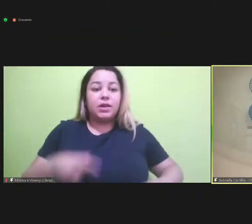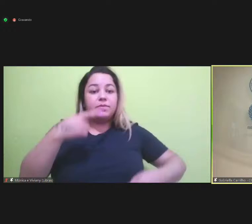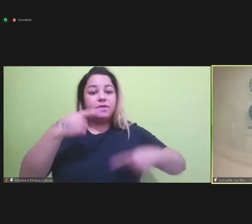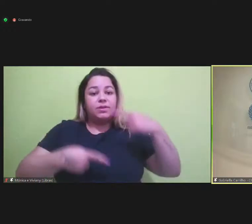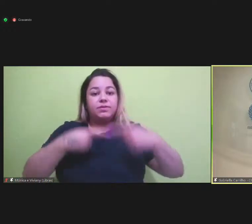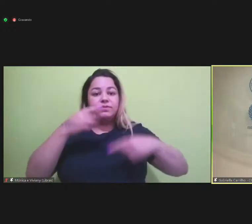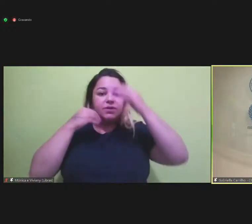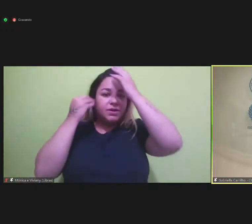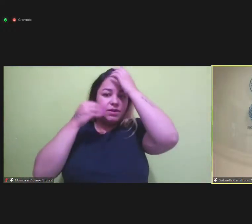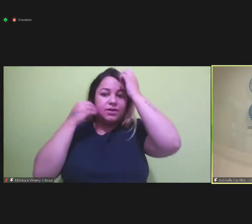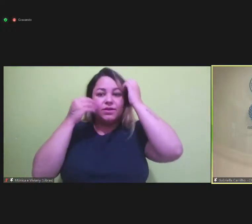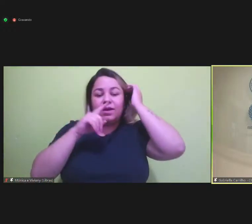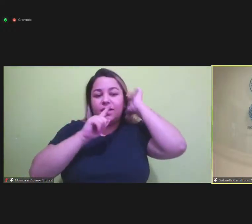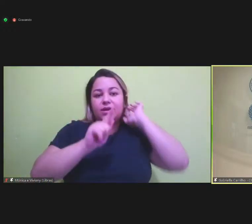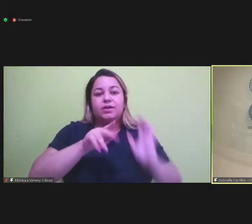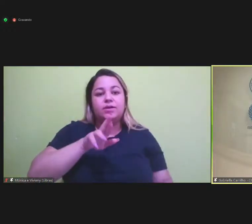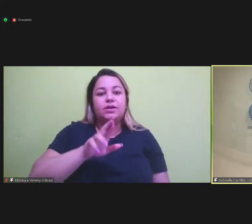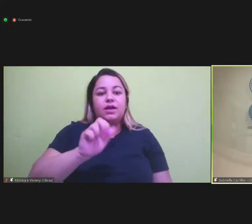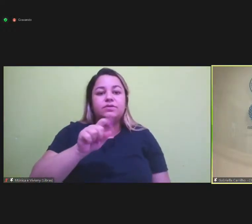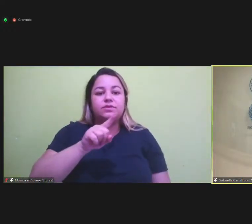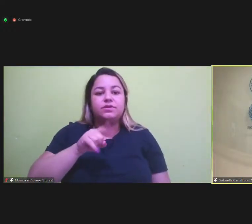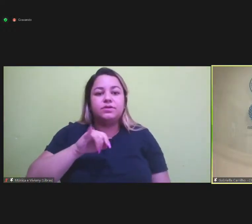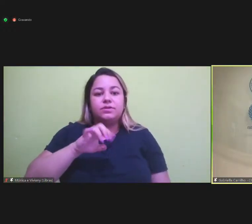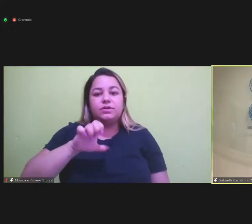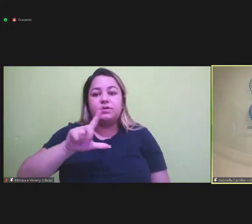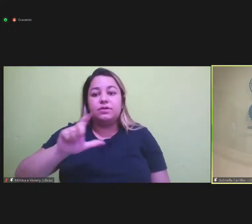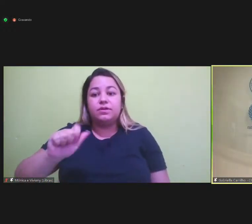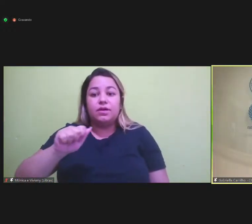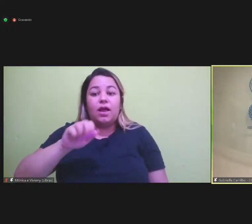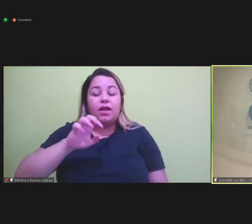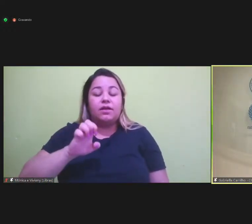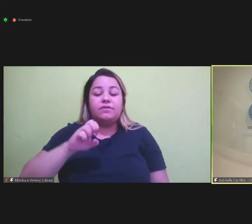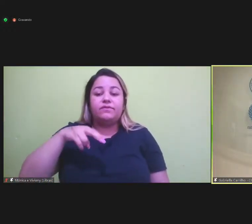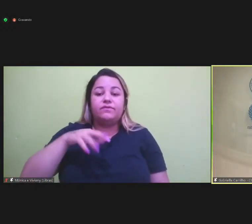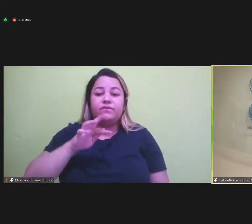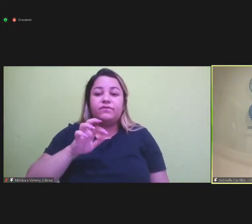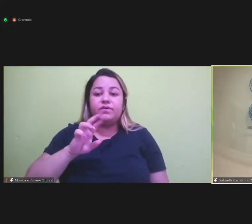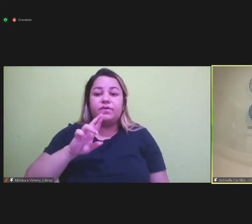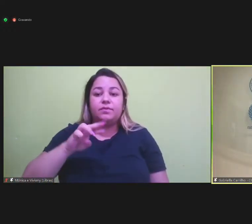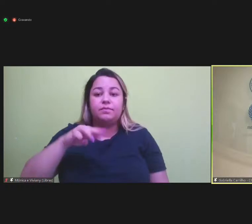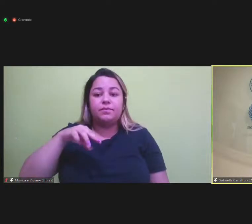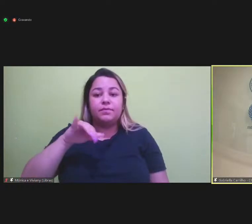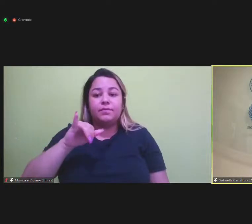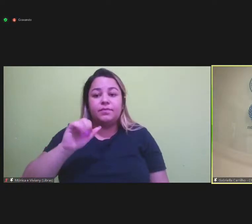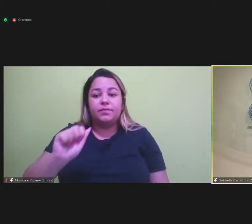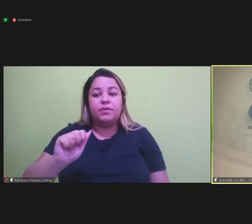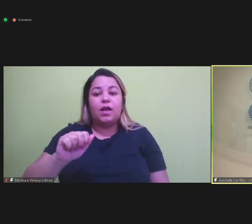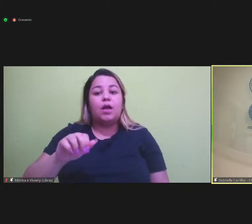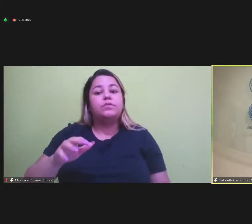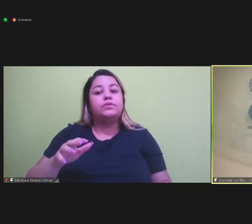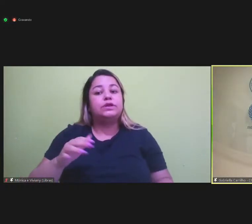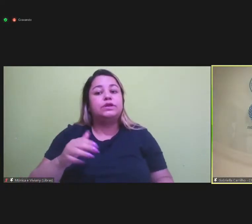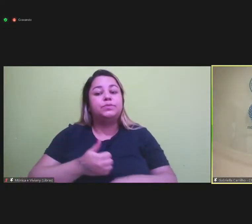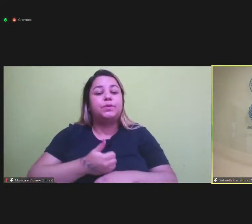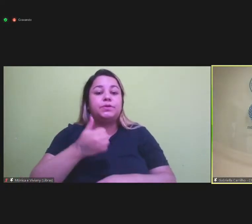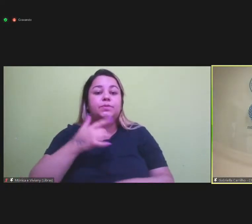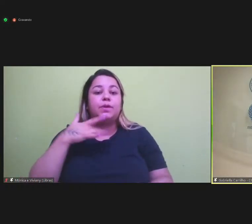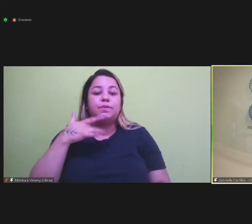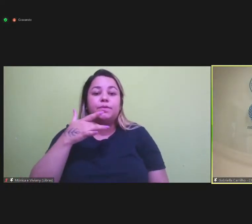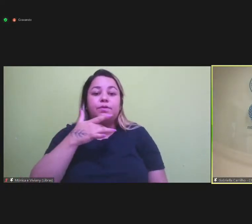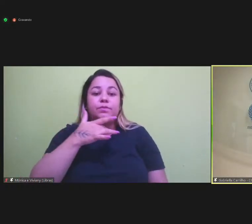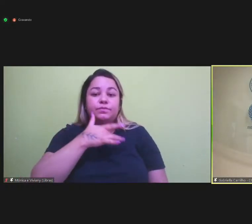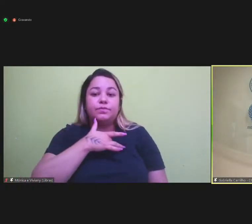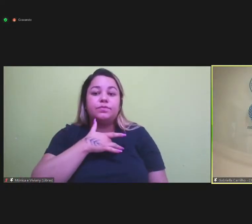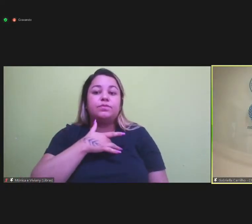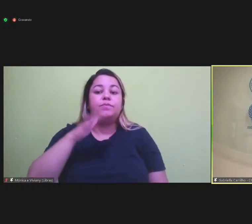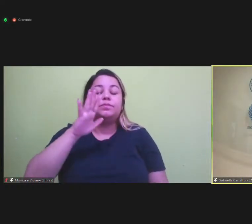the experiences. Ms. Graziela Tavares, family nurse and advisor from the Department of Health